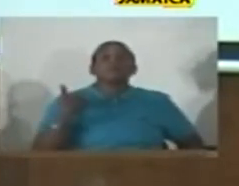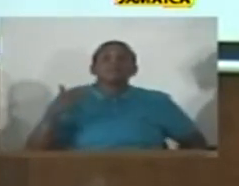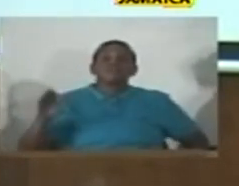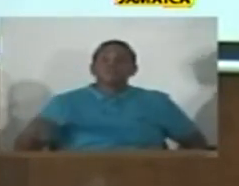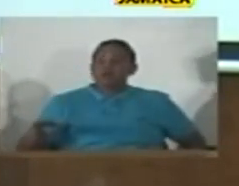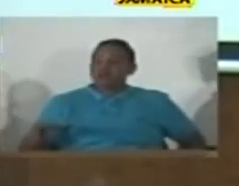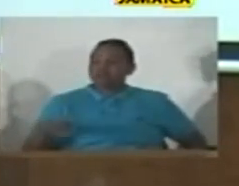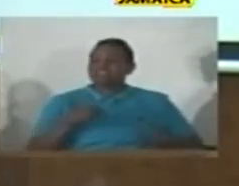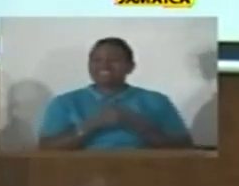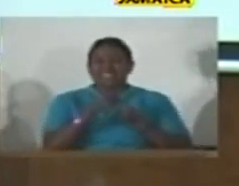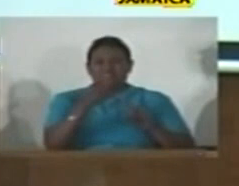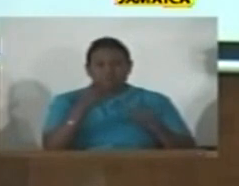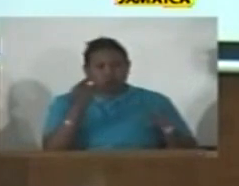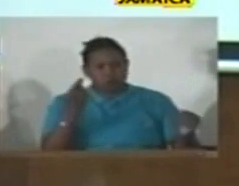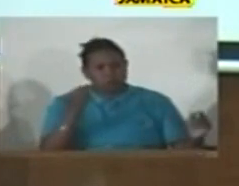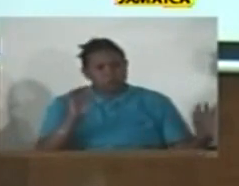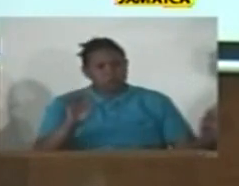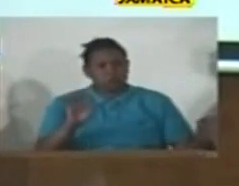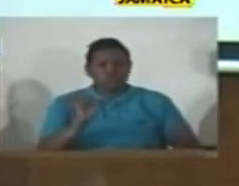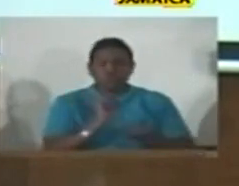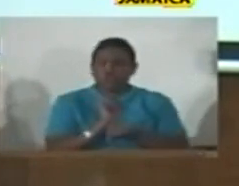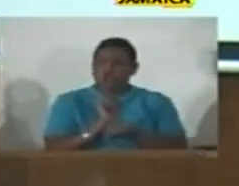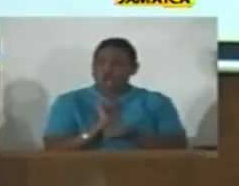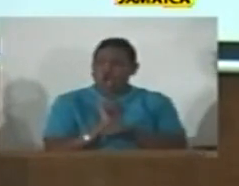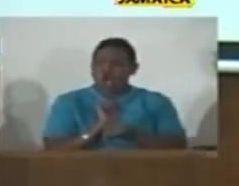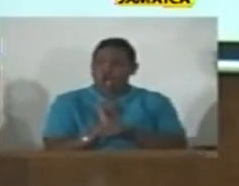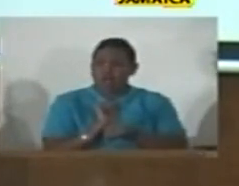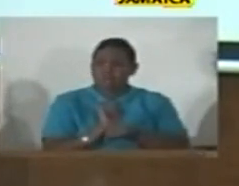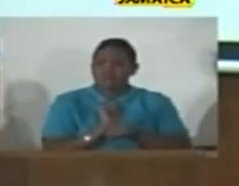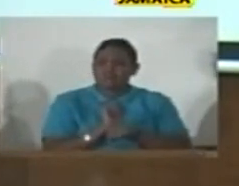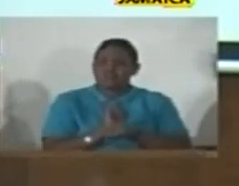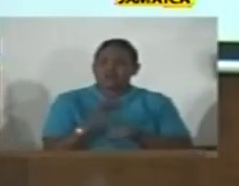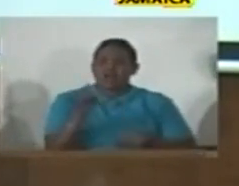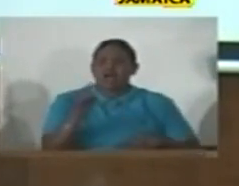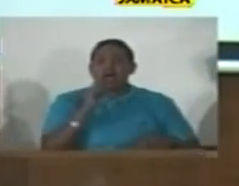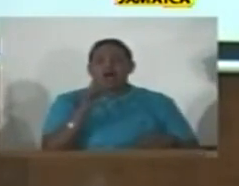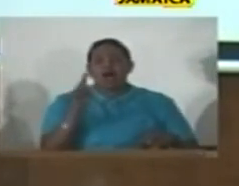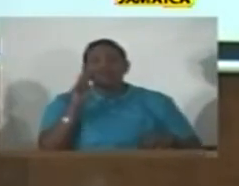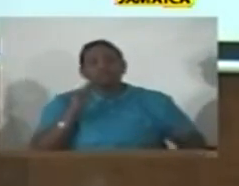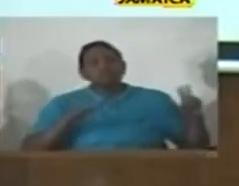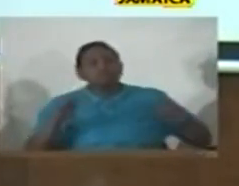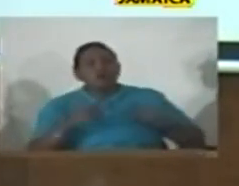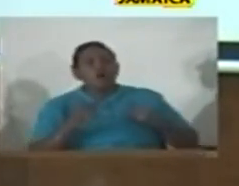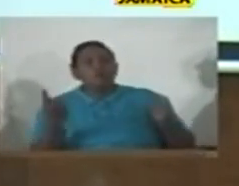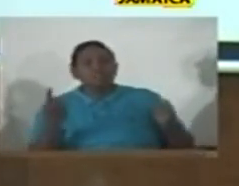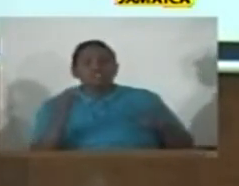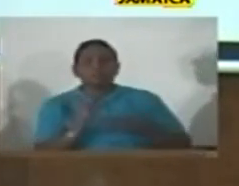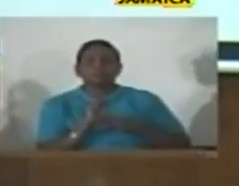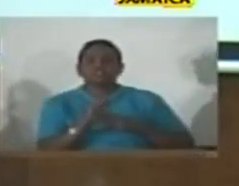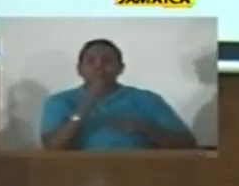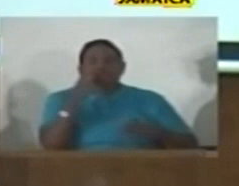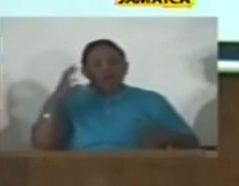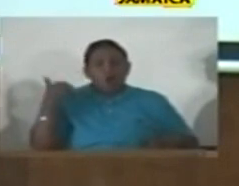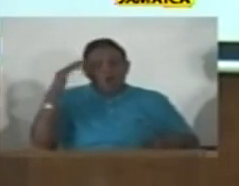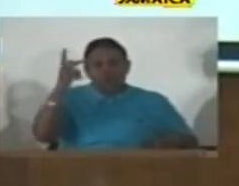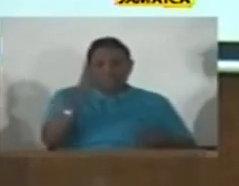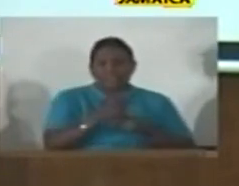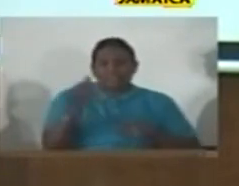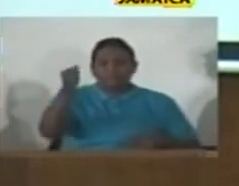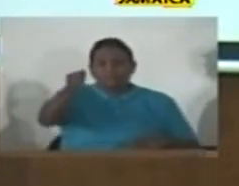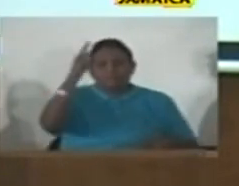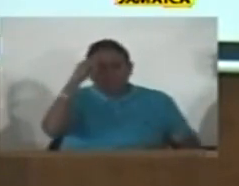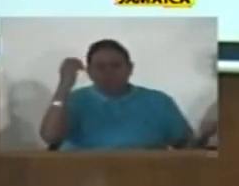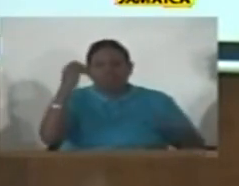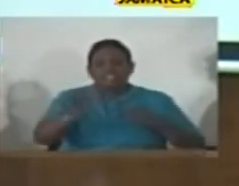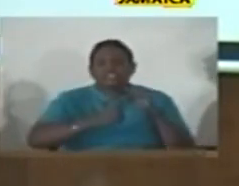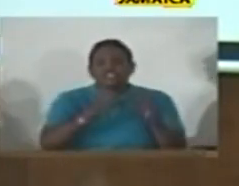He has been doing an excellent job as Shadow Minister of Agriculture, and I hope they will keep you there for many years to